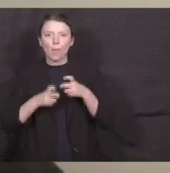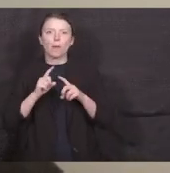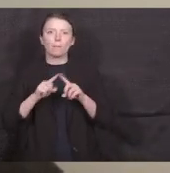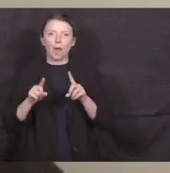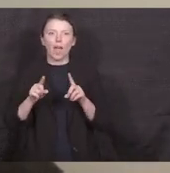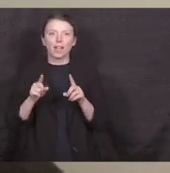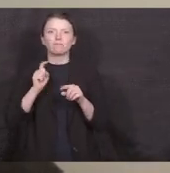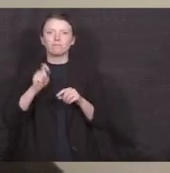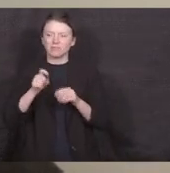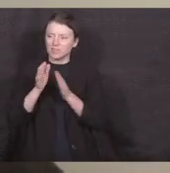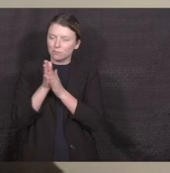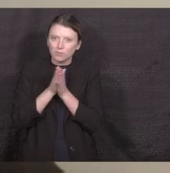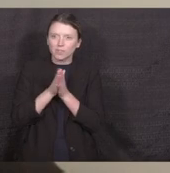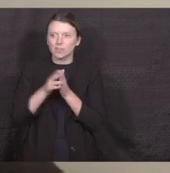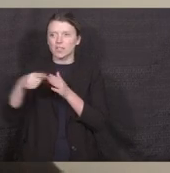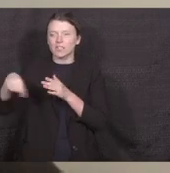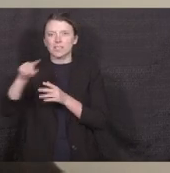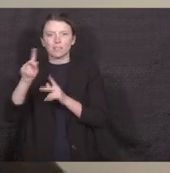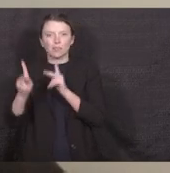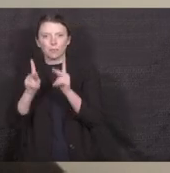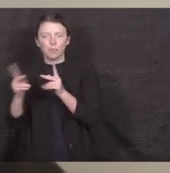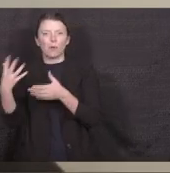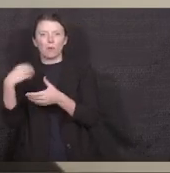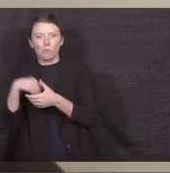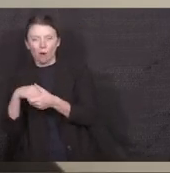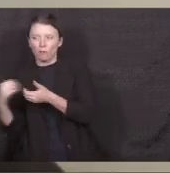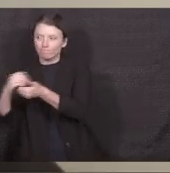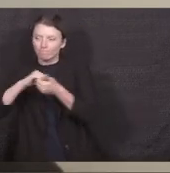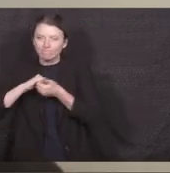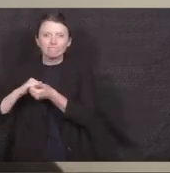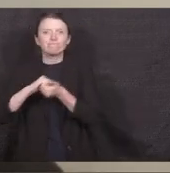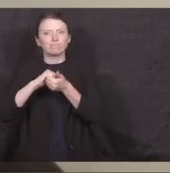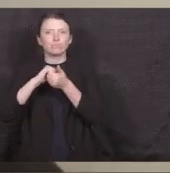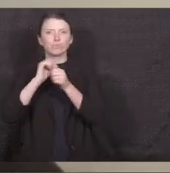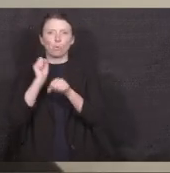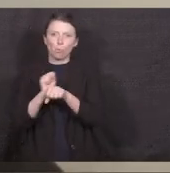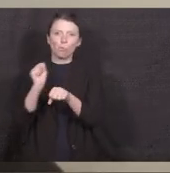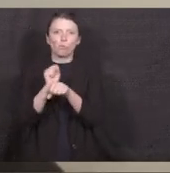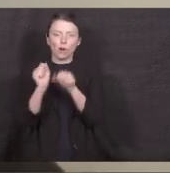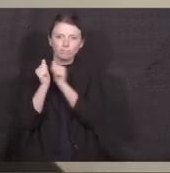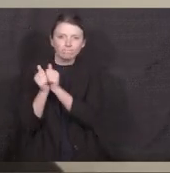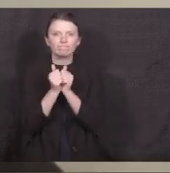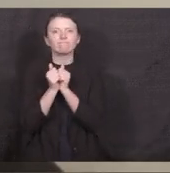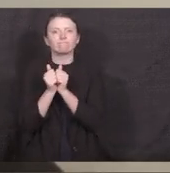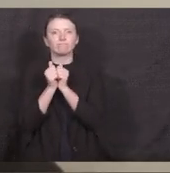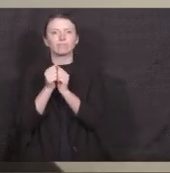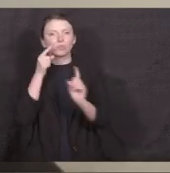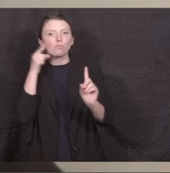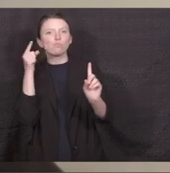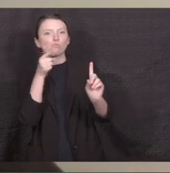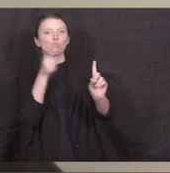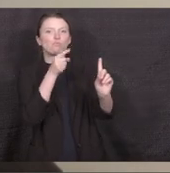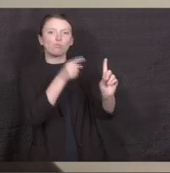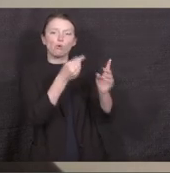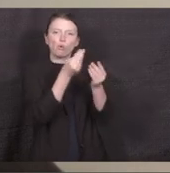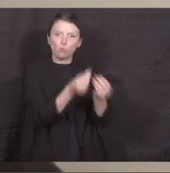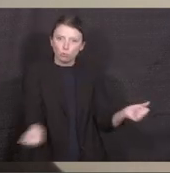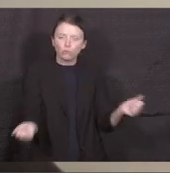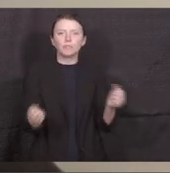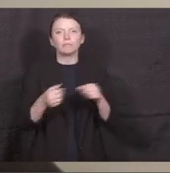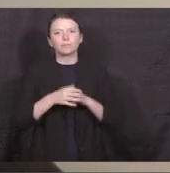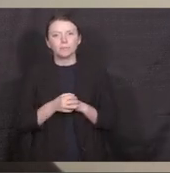the participants involved in a coalition that you would need to really drive what we all want to be as a solution